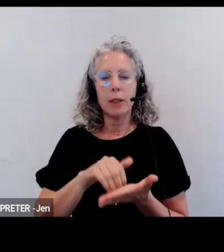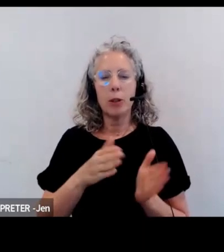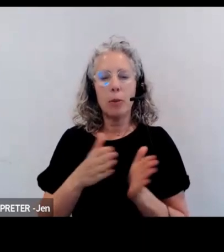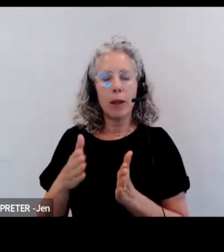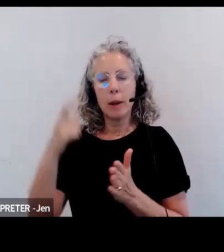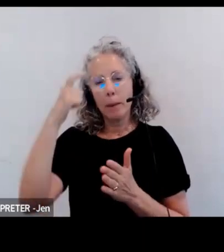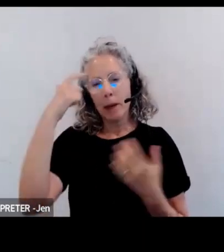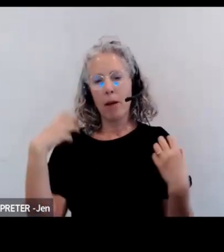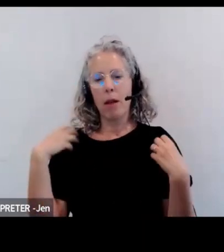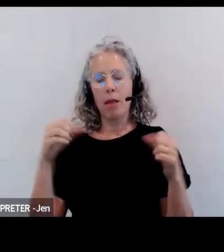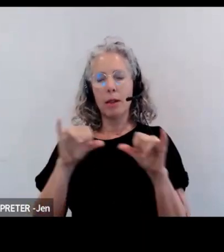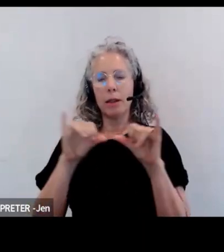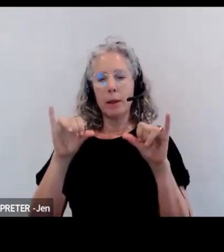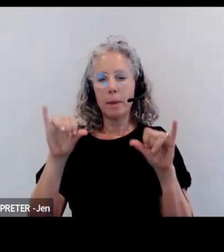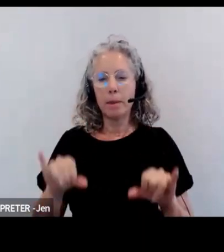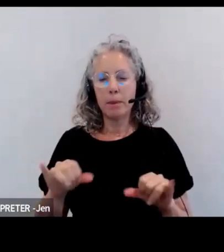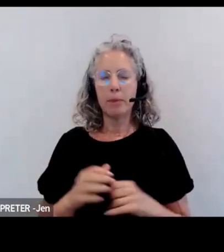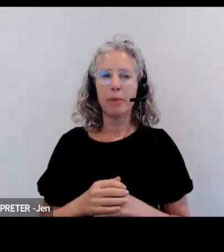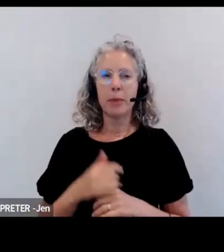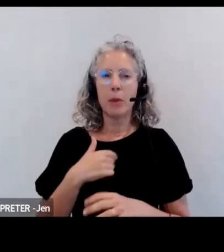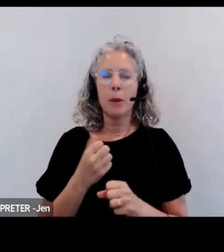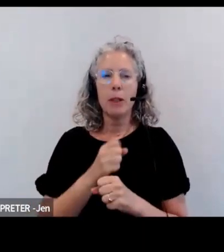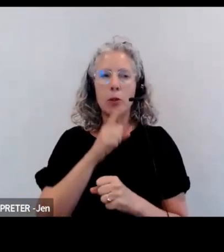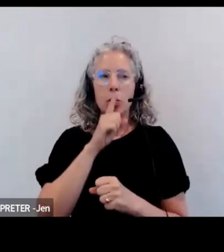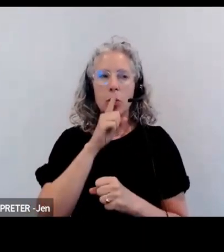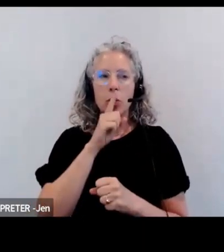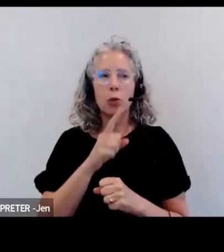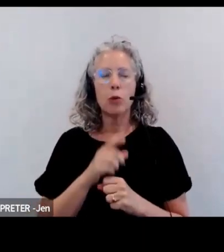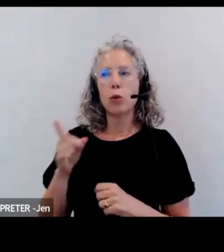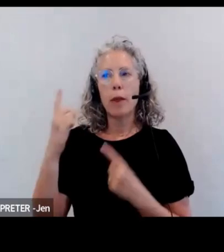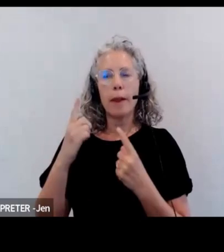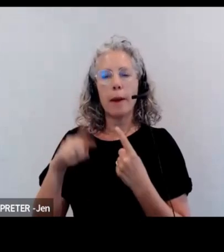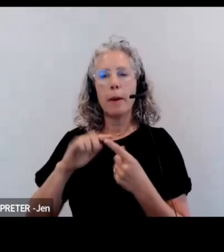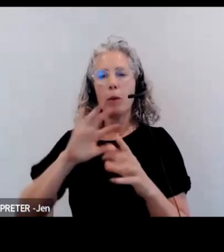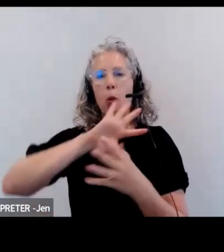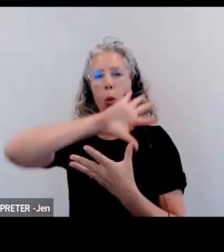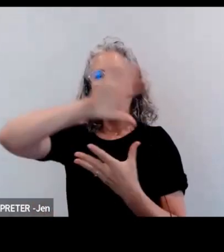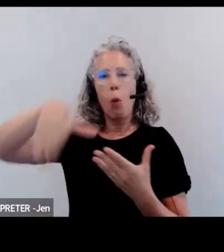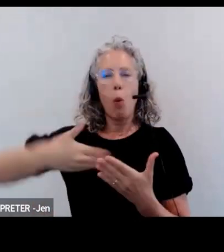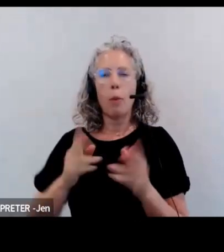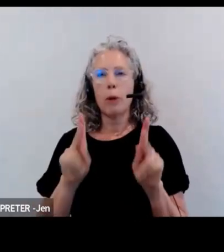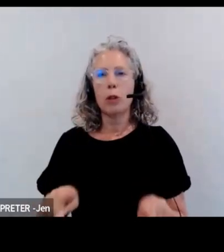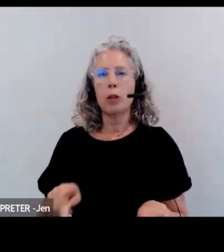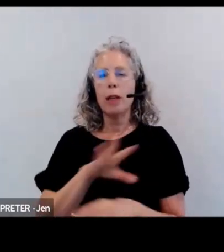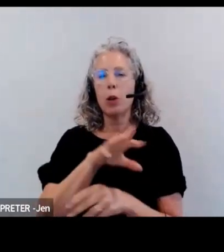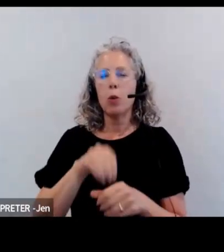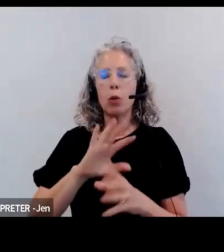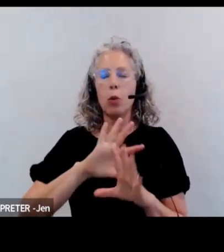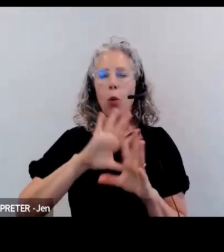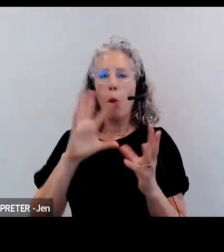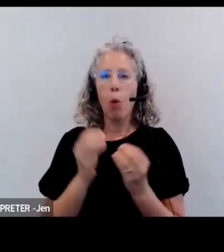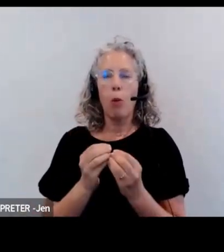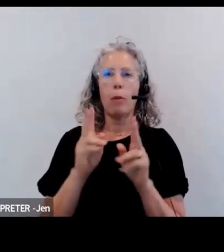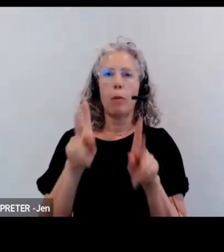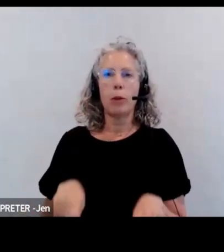mental health systems is just making sure that you think of the whole person and include the whole person